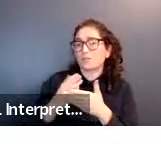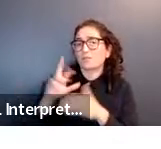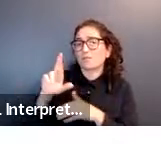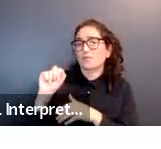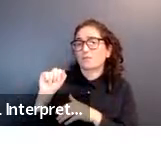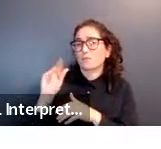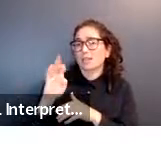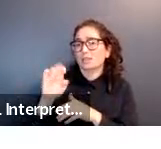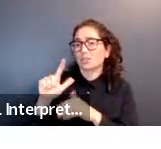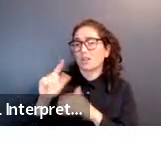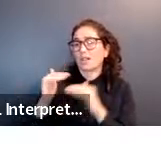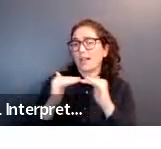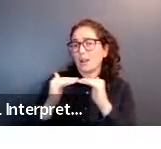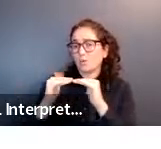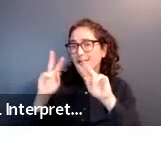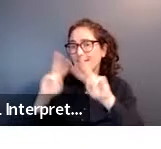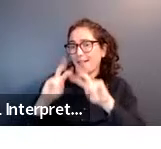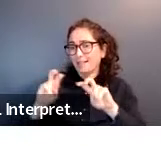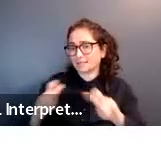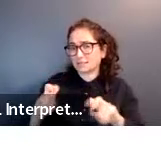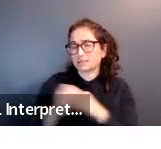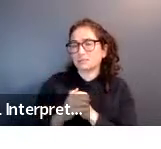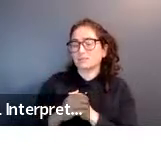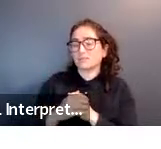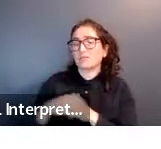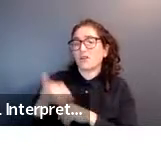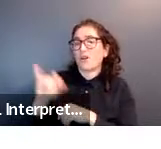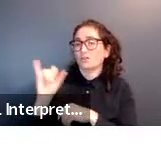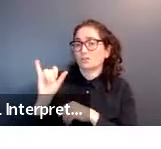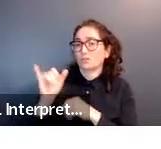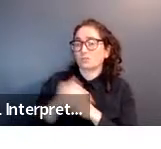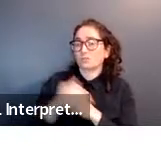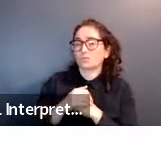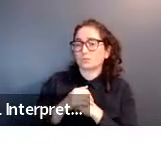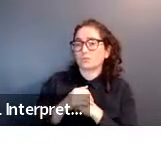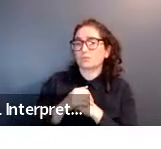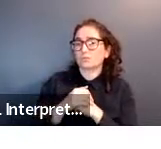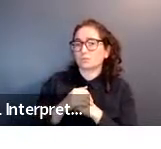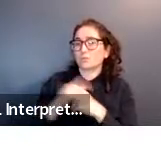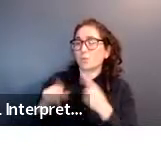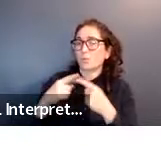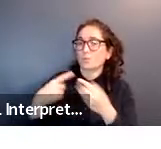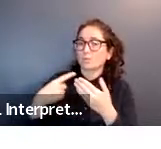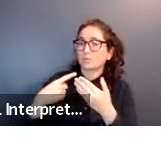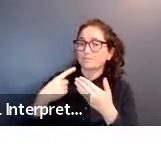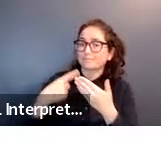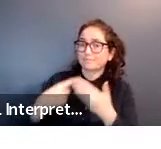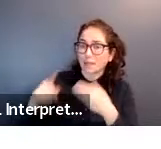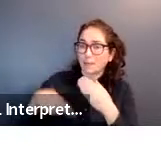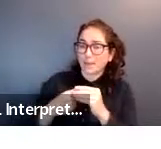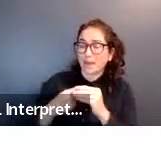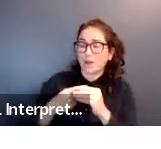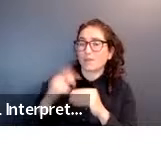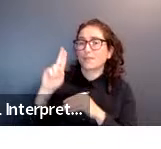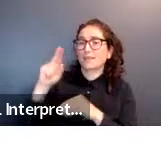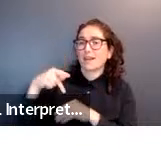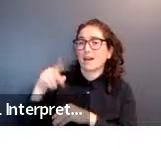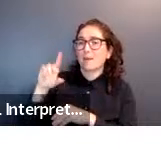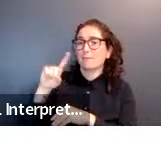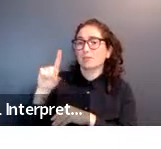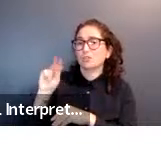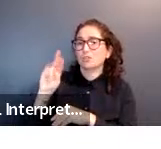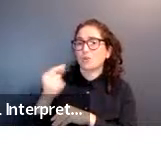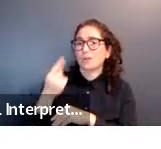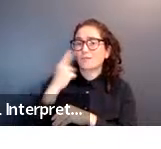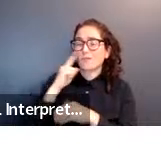equity analysis. Also, when we're talking about the upzoning of the medium and